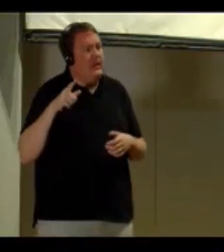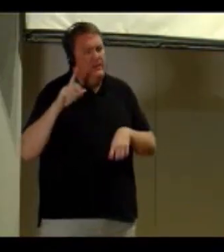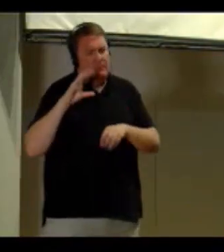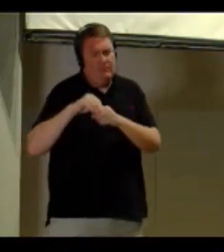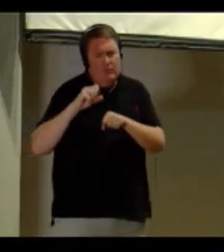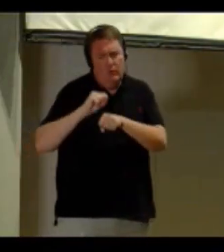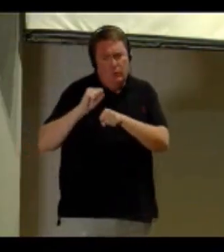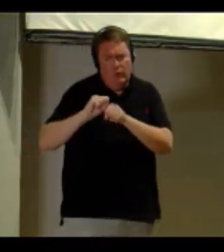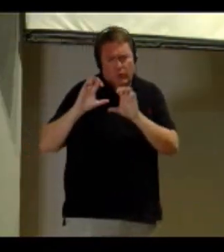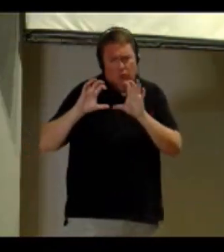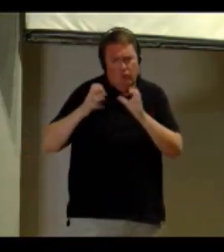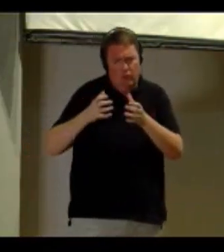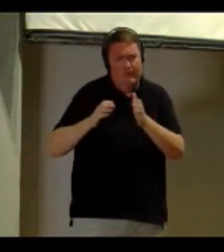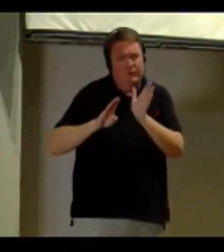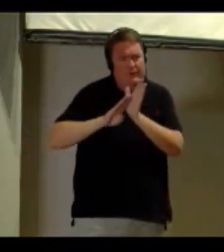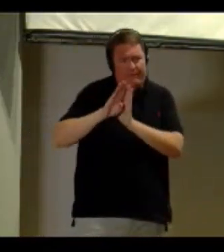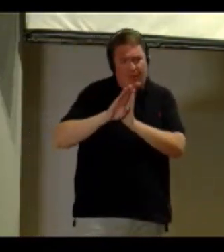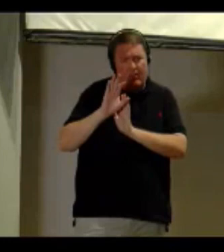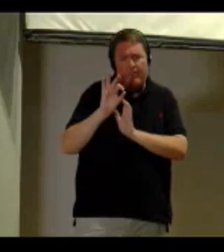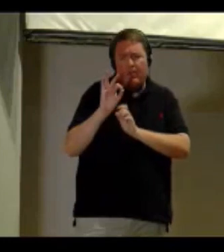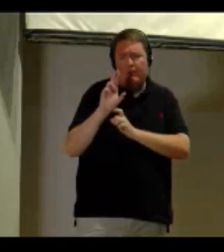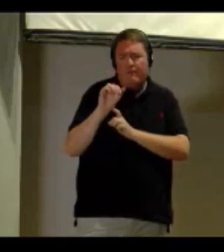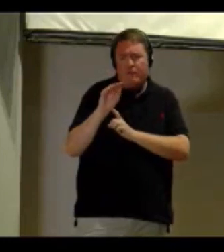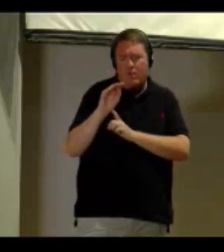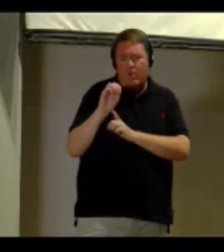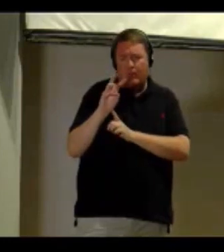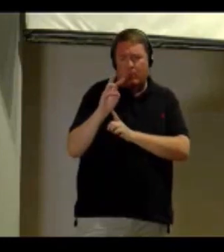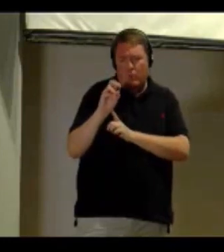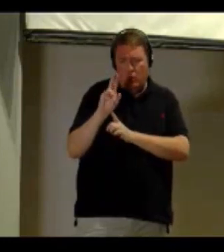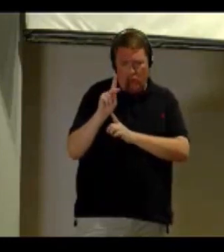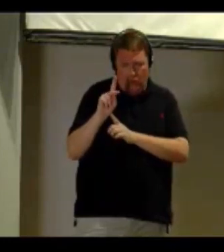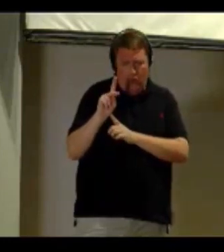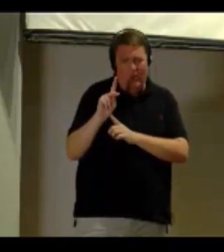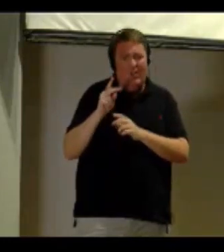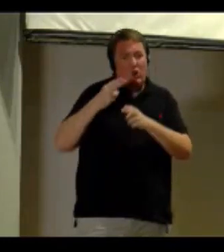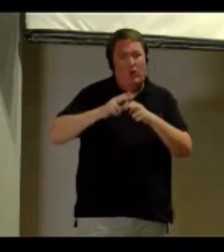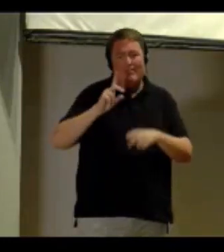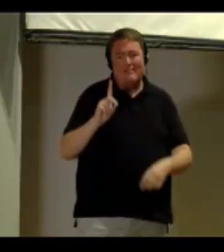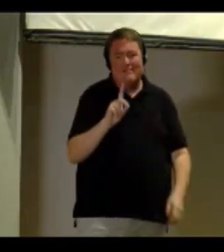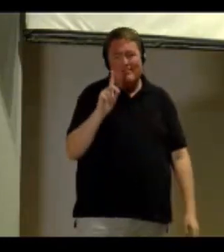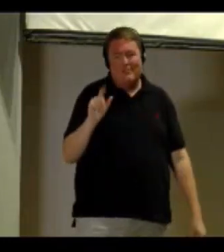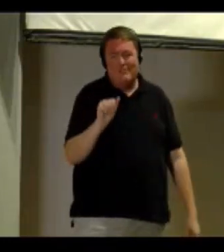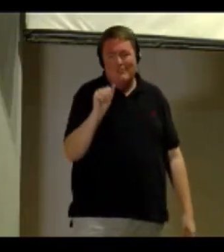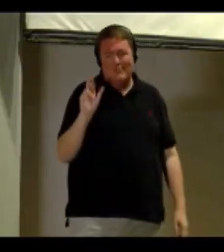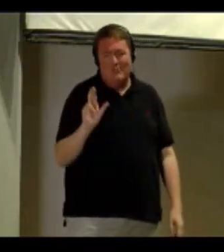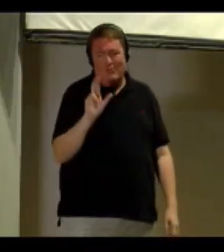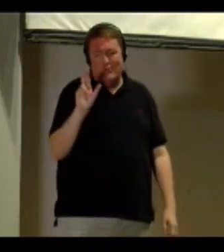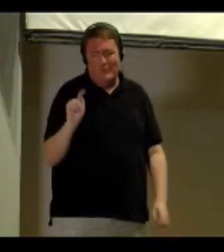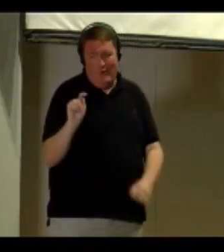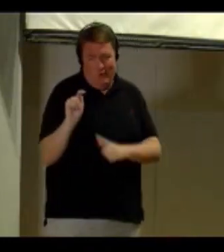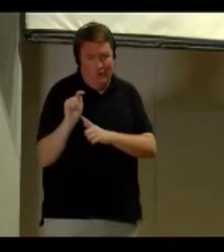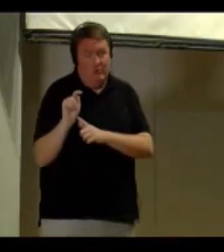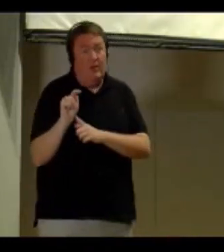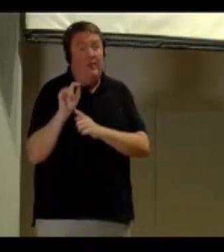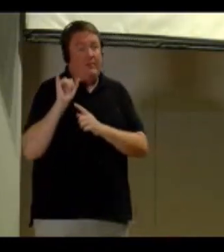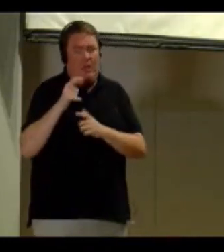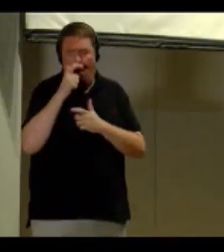has developed a framework with the acronym DART, which I found extremely